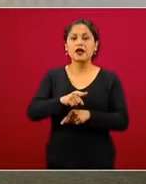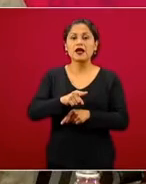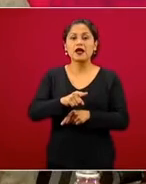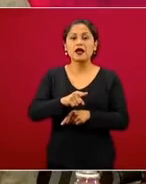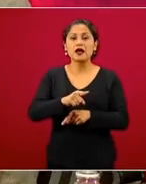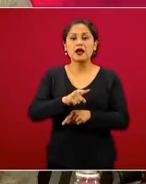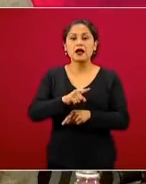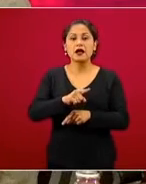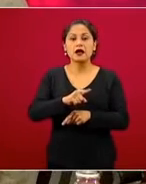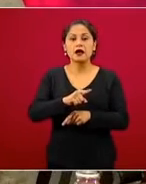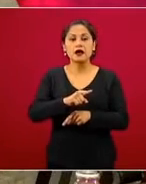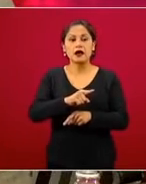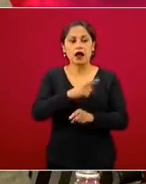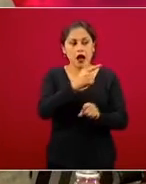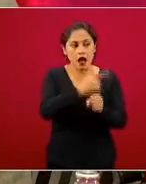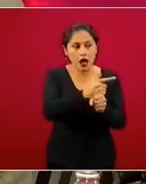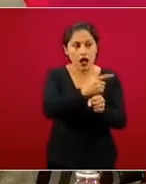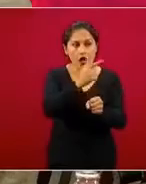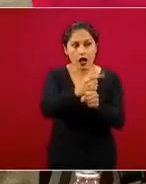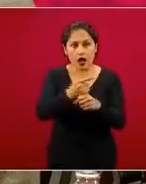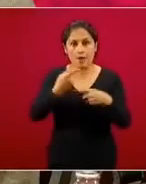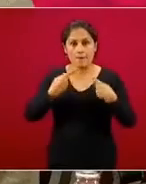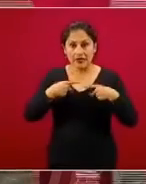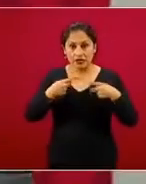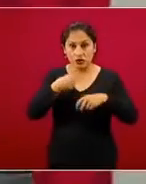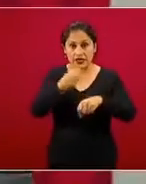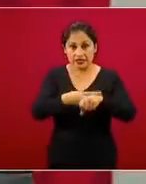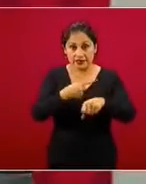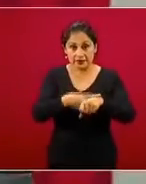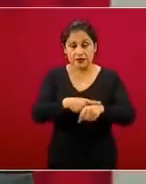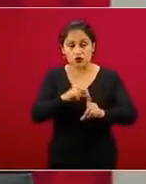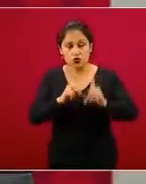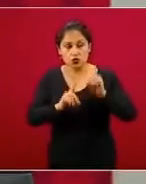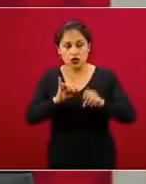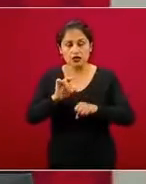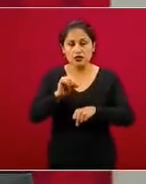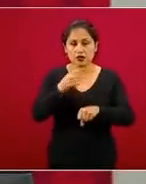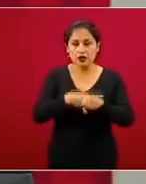control urban mobility levels, for example.